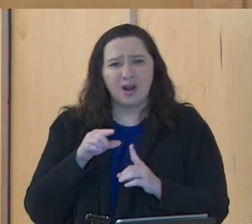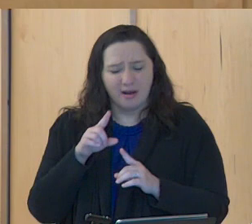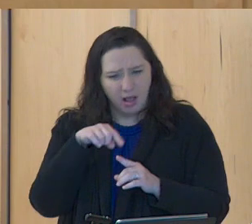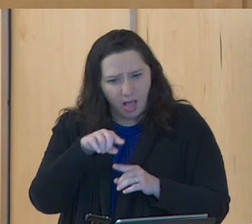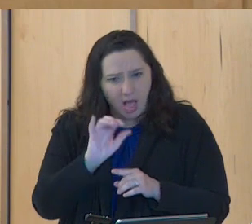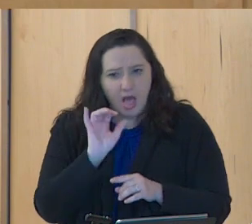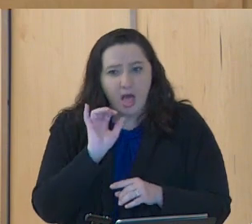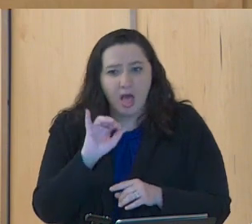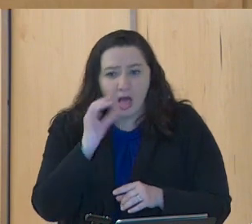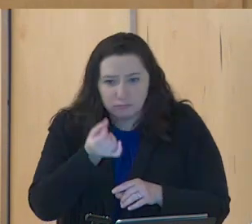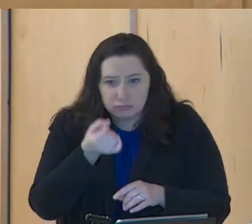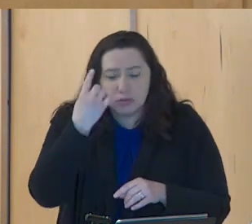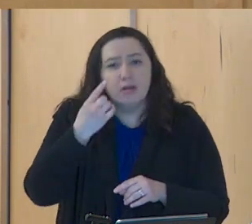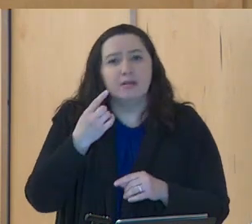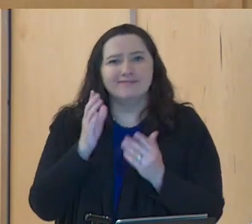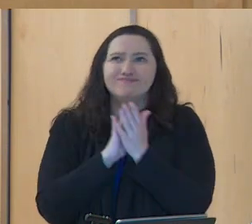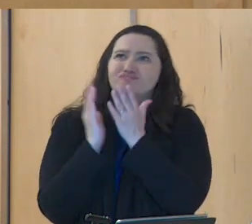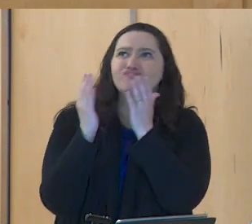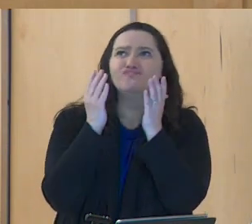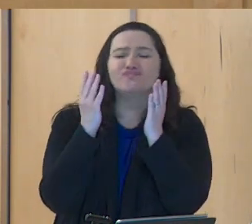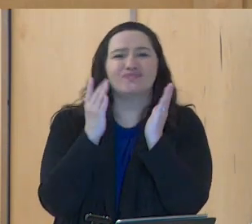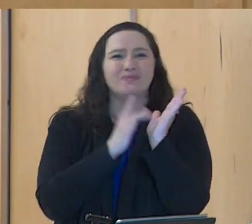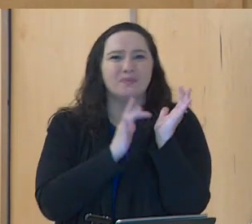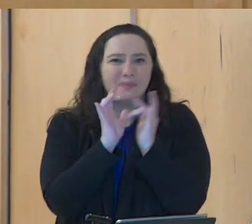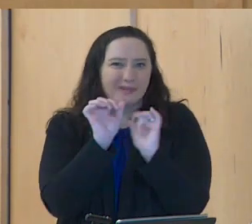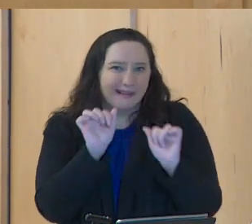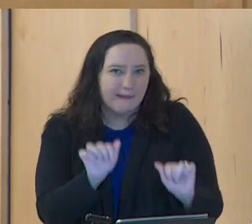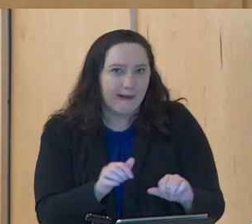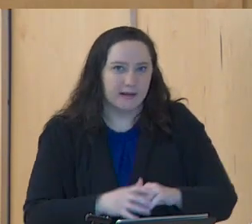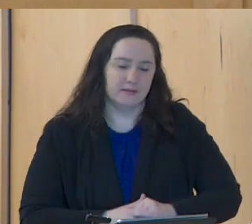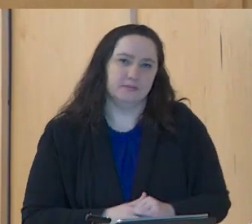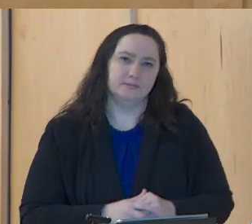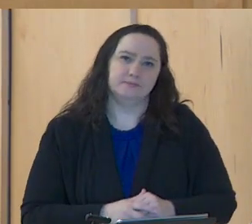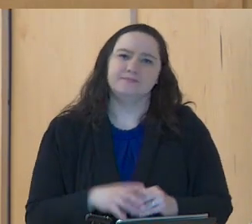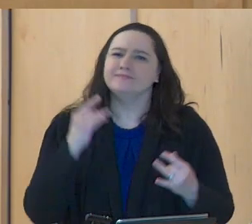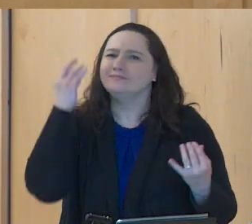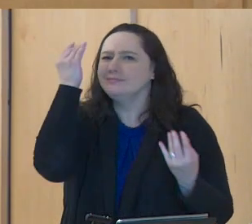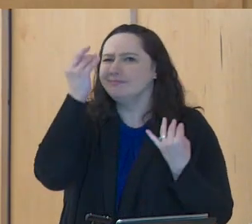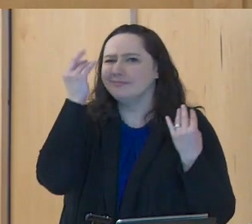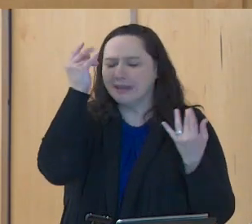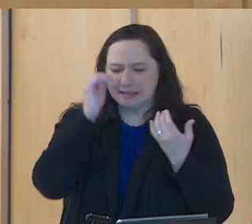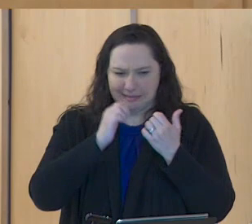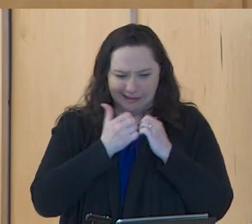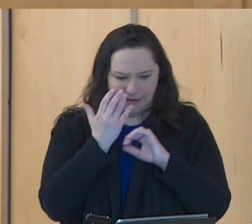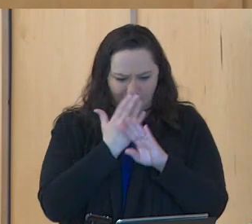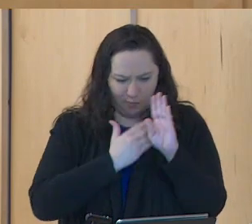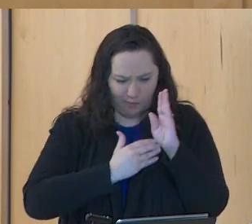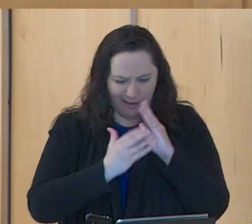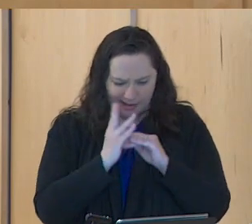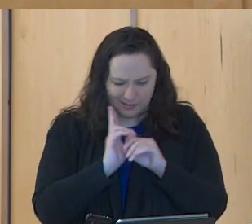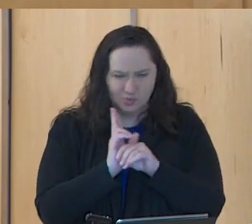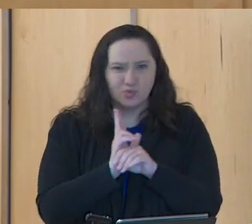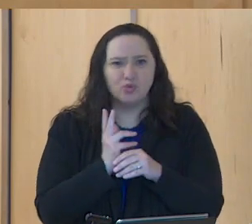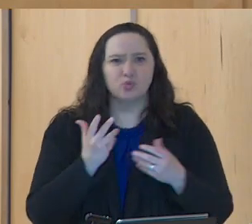to faith and praise Jesus. And think of how we use our hands to do that.